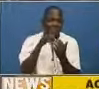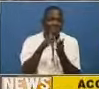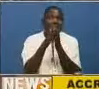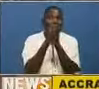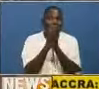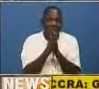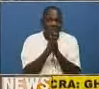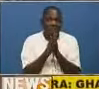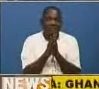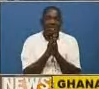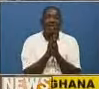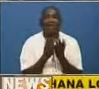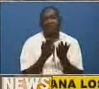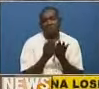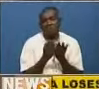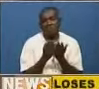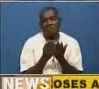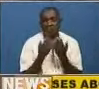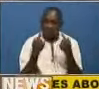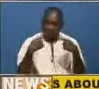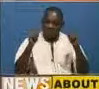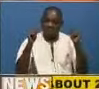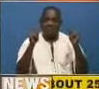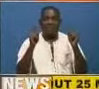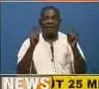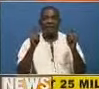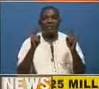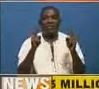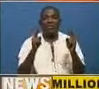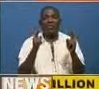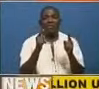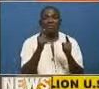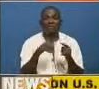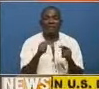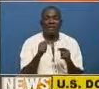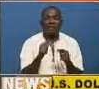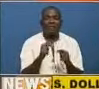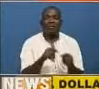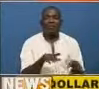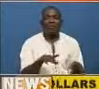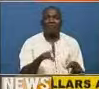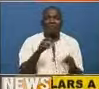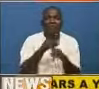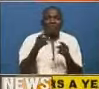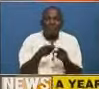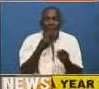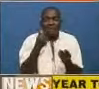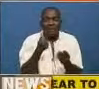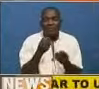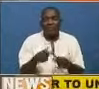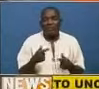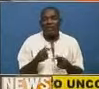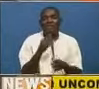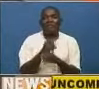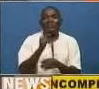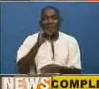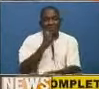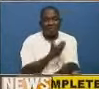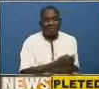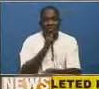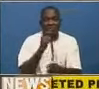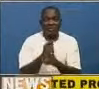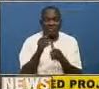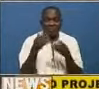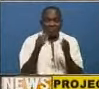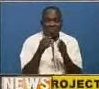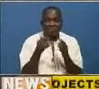prayer is to break the cycle of living on the streets and raise her son in a decent home, not to also fall prey to